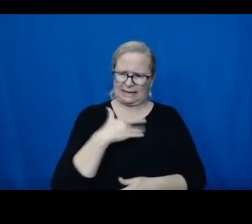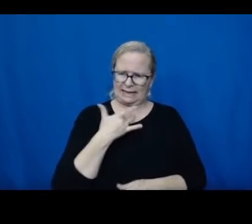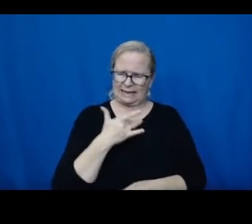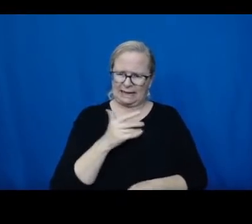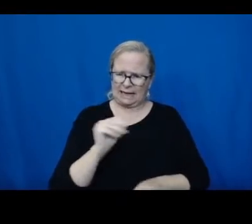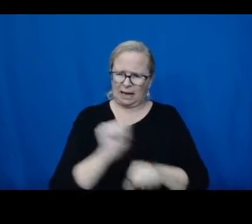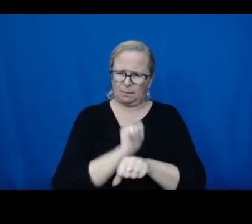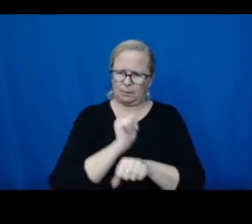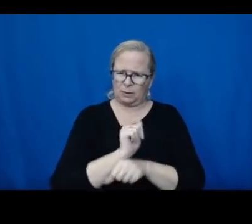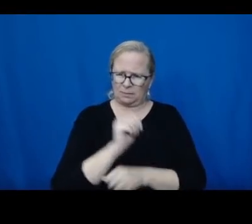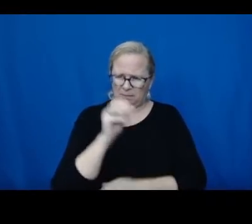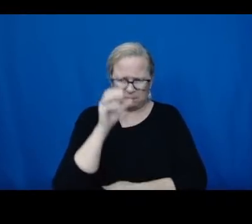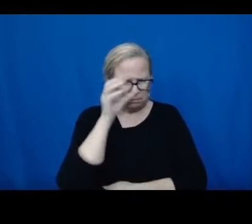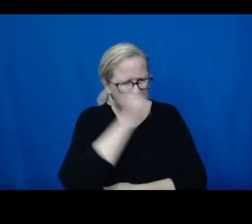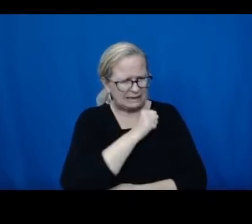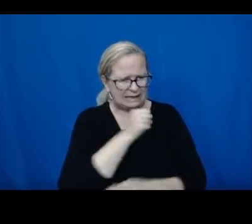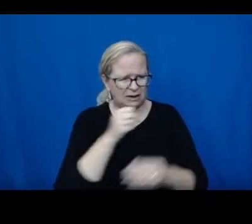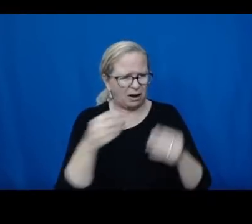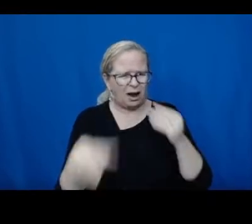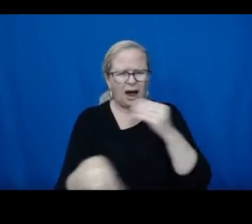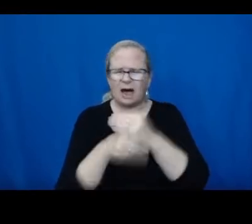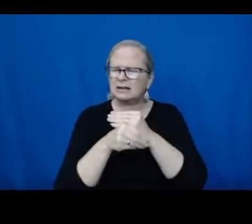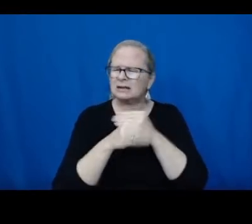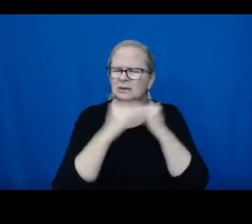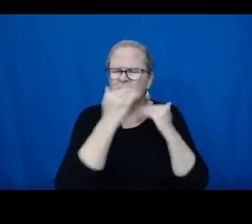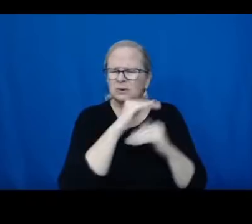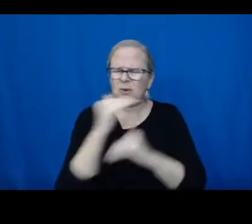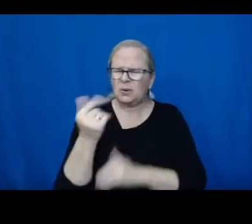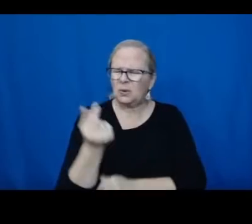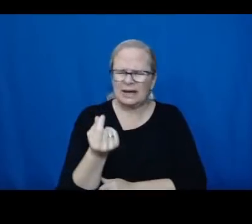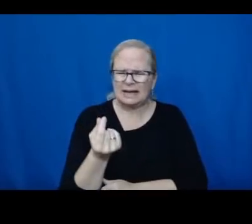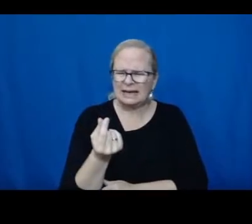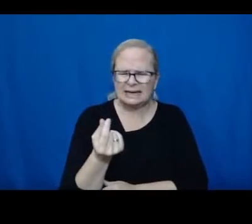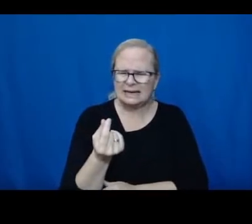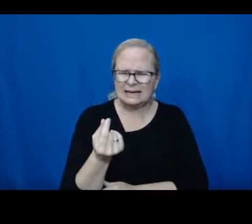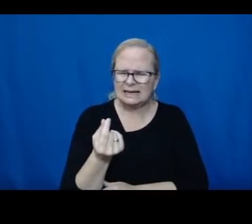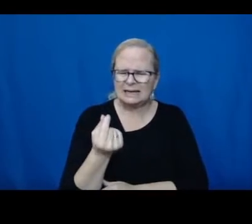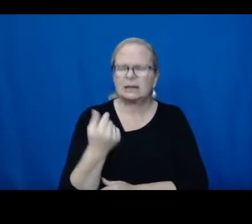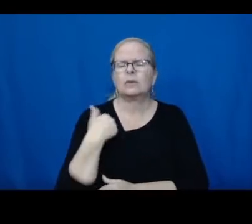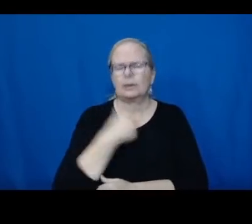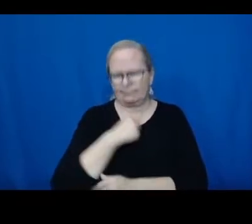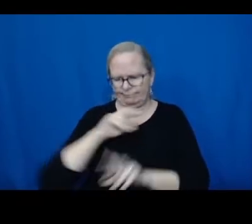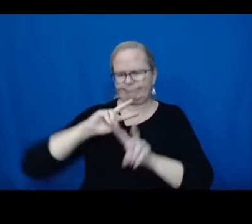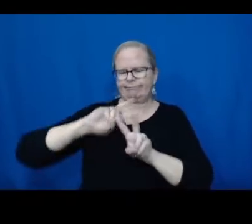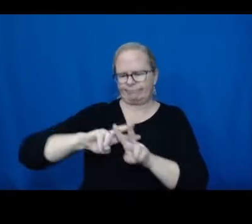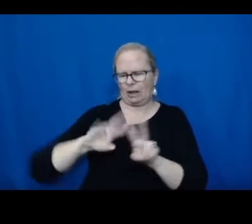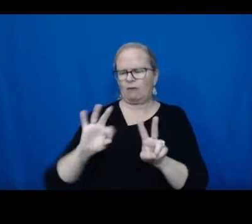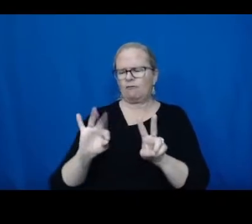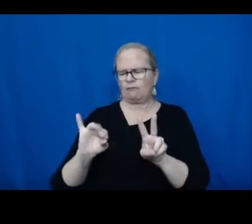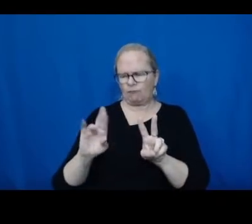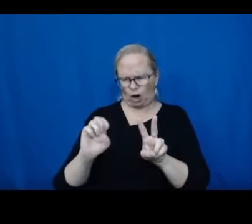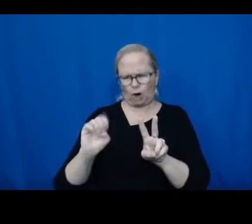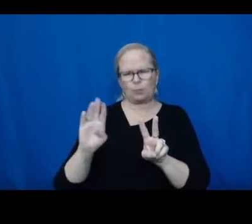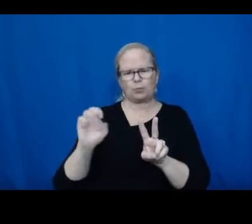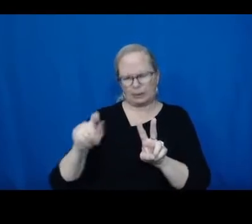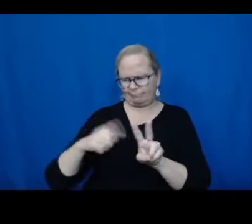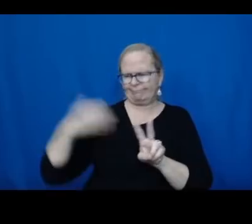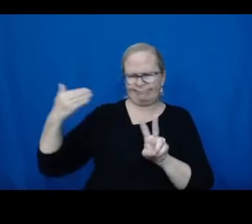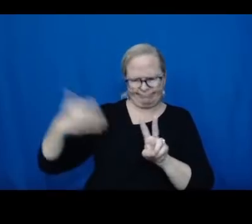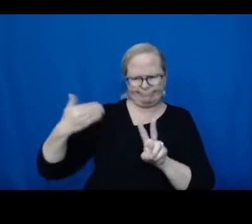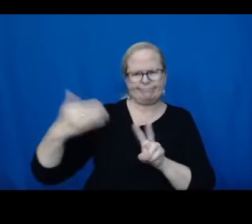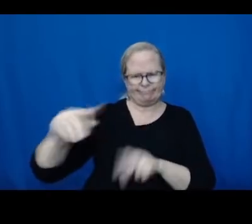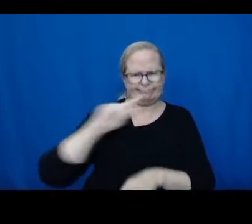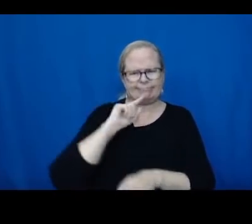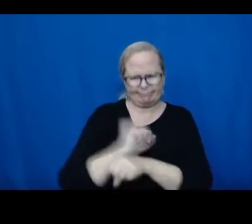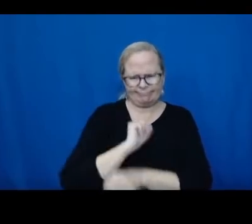true lockdown. And I don't know that a true across the ocean style lockdown would ever